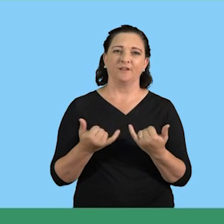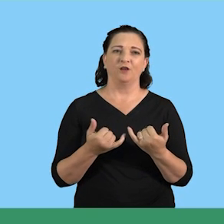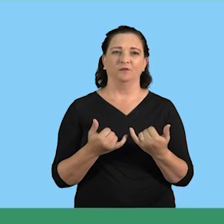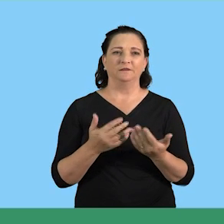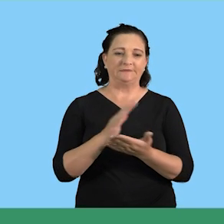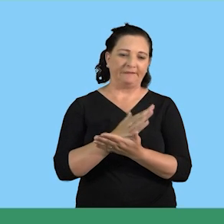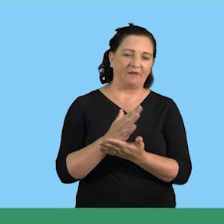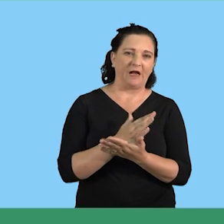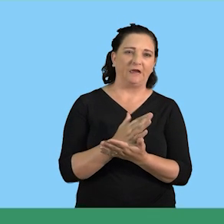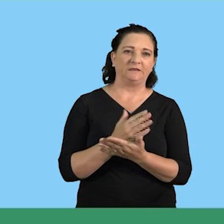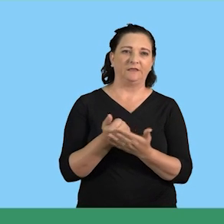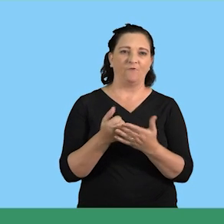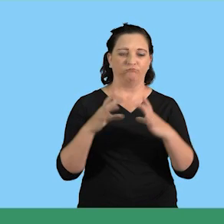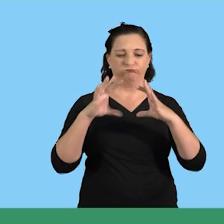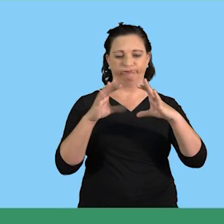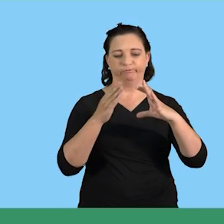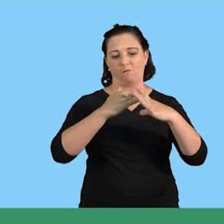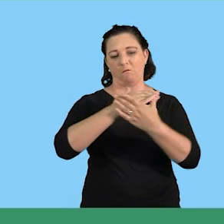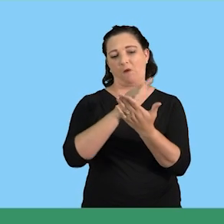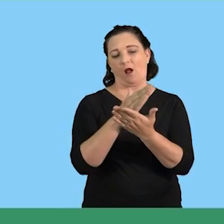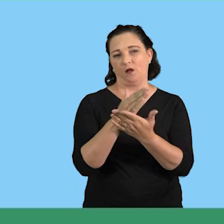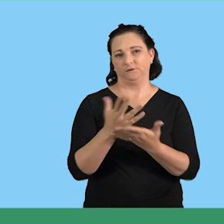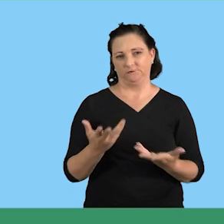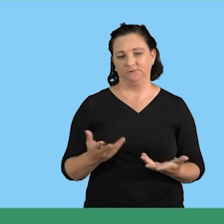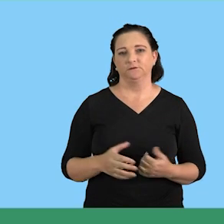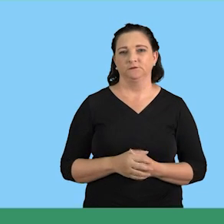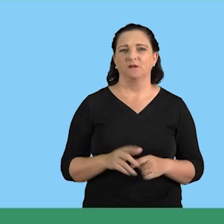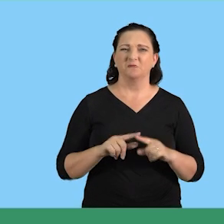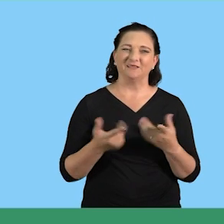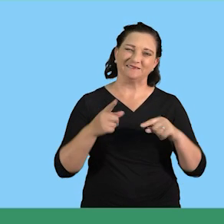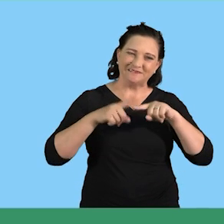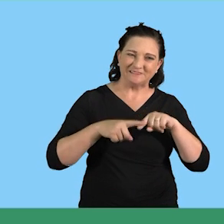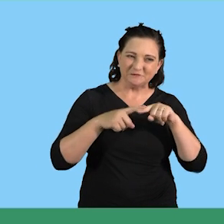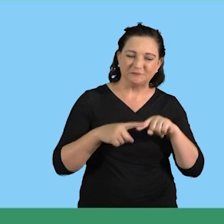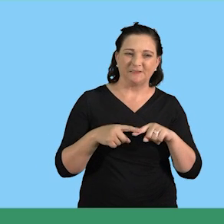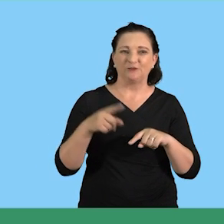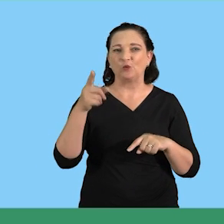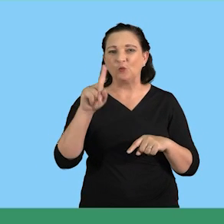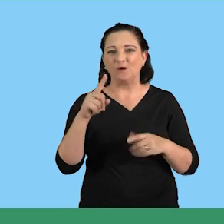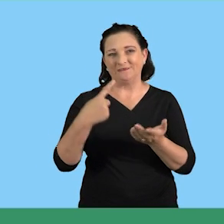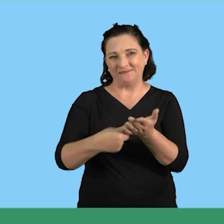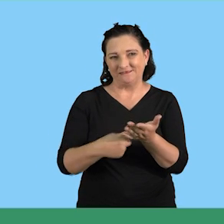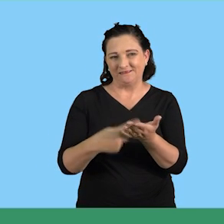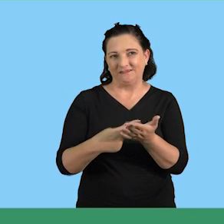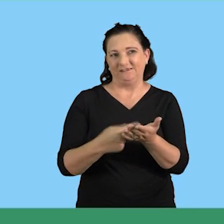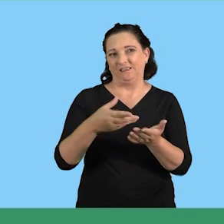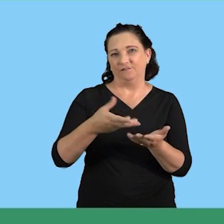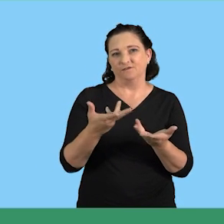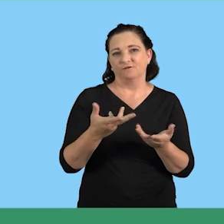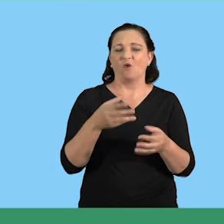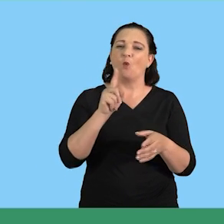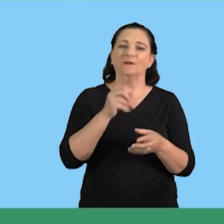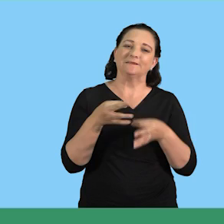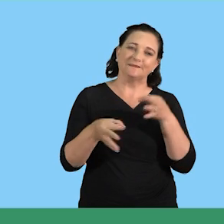into two different parts. So this obviously will be determined or will be dependent on what you are discussing or what you